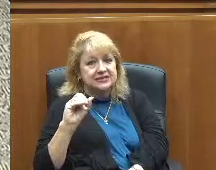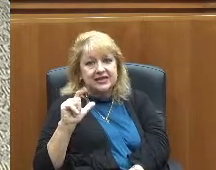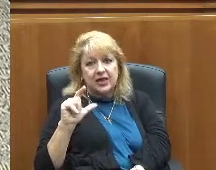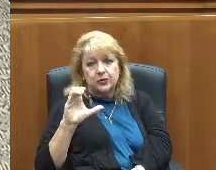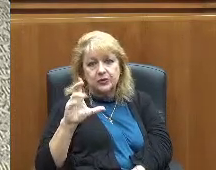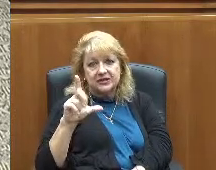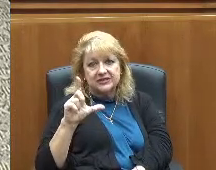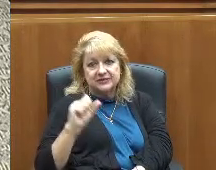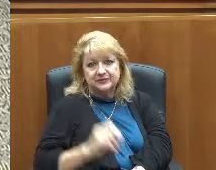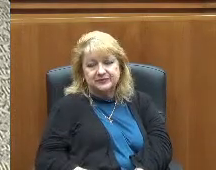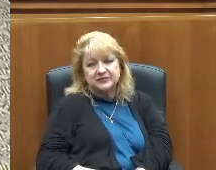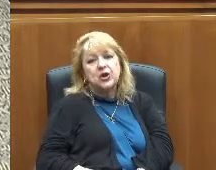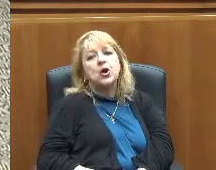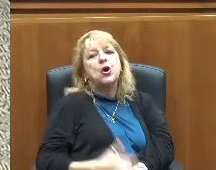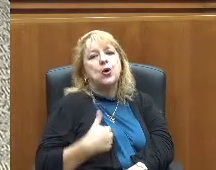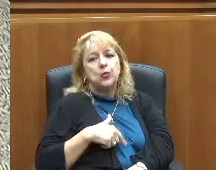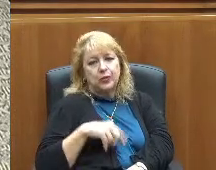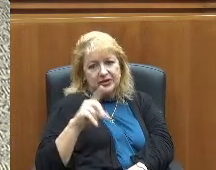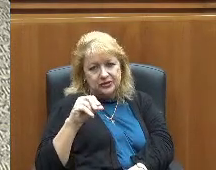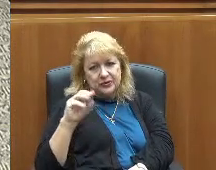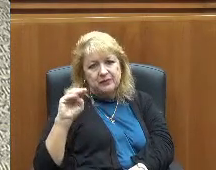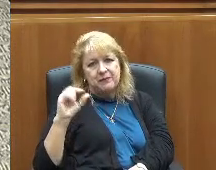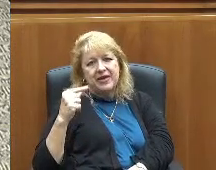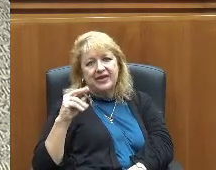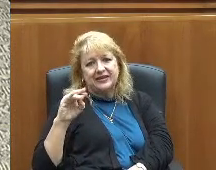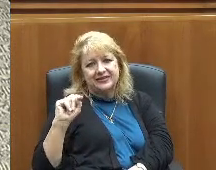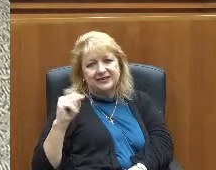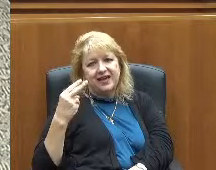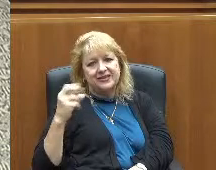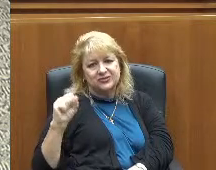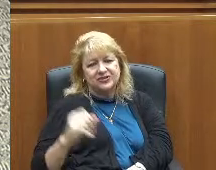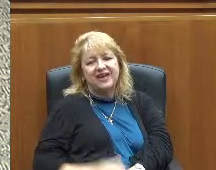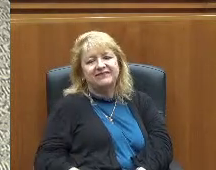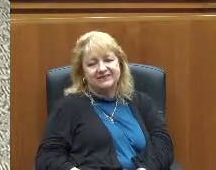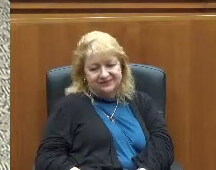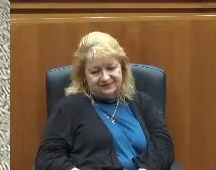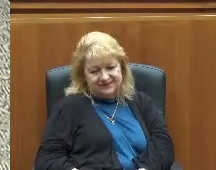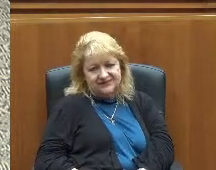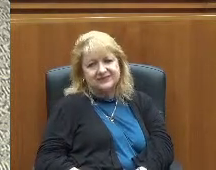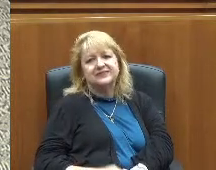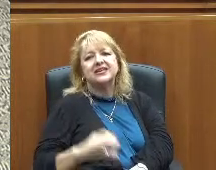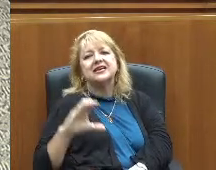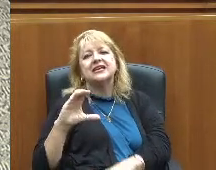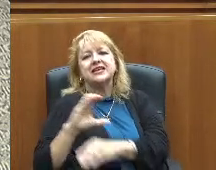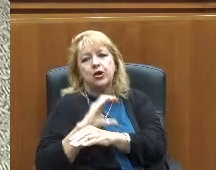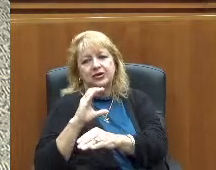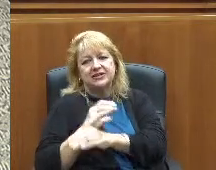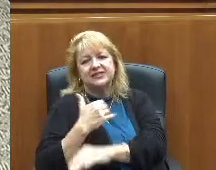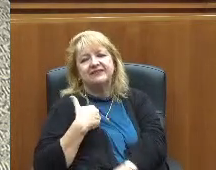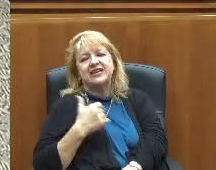We do. At Baghdad High, we do, yes. All right, thank you.